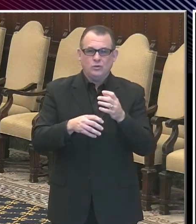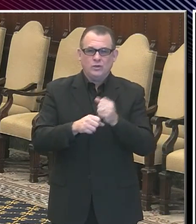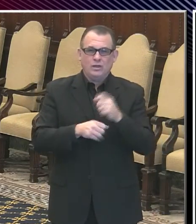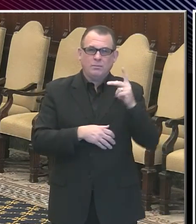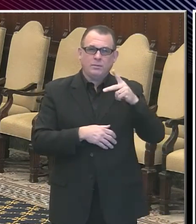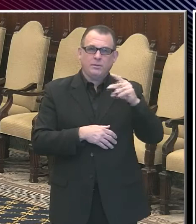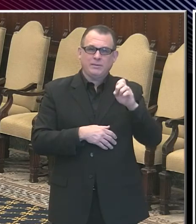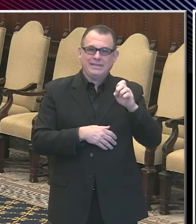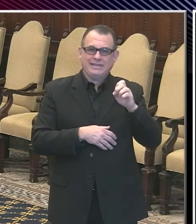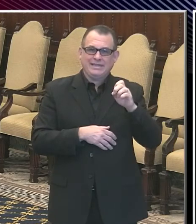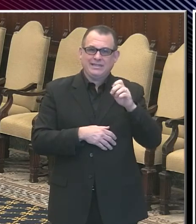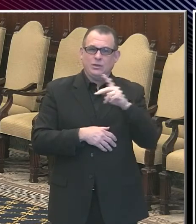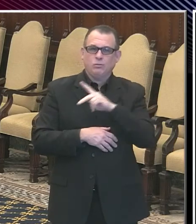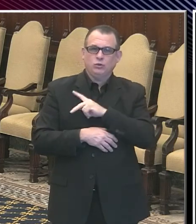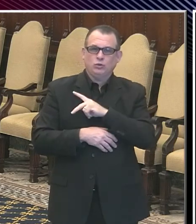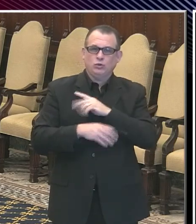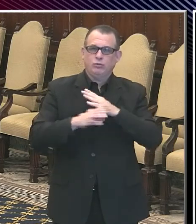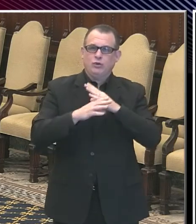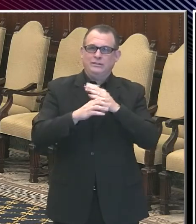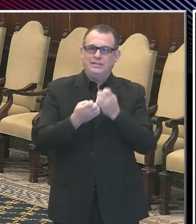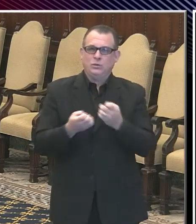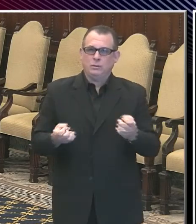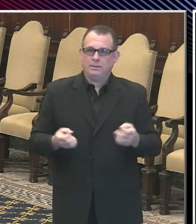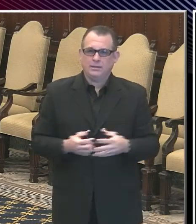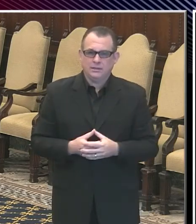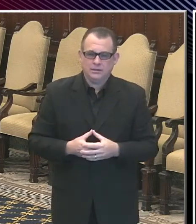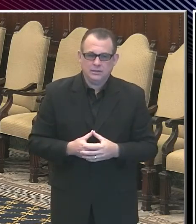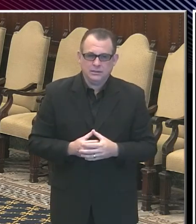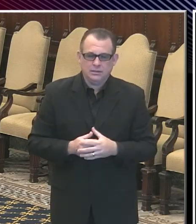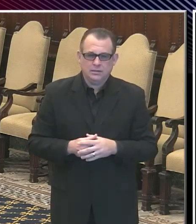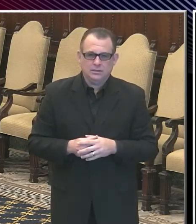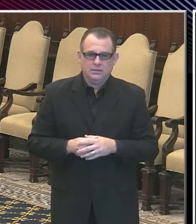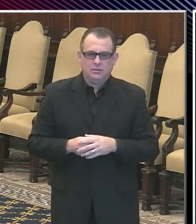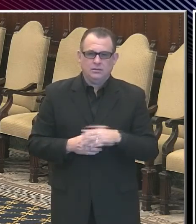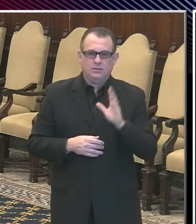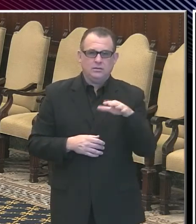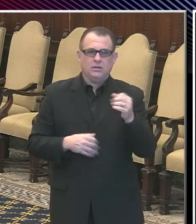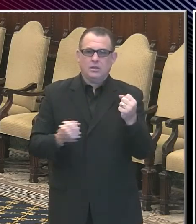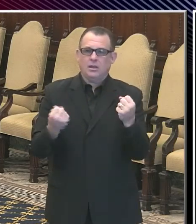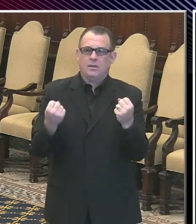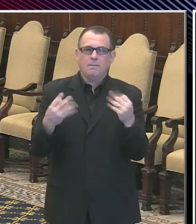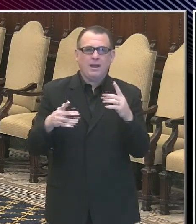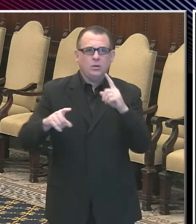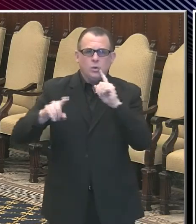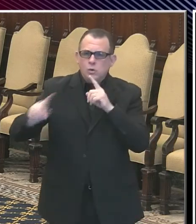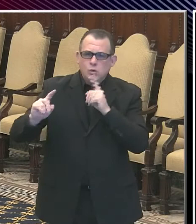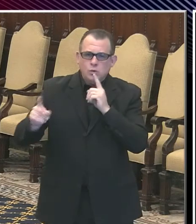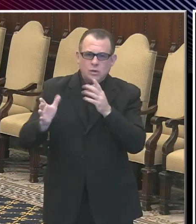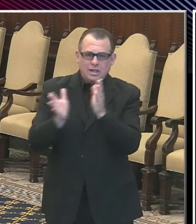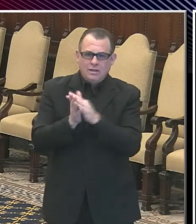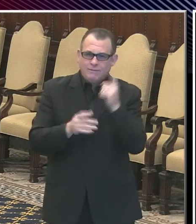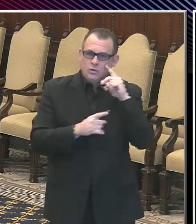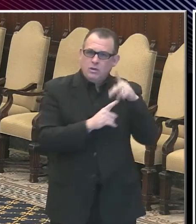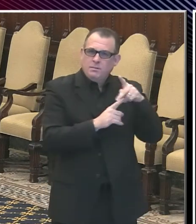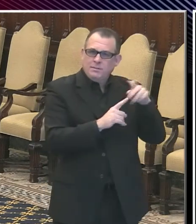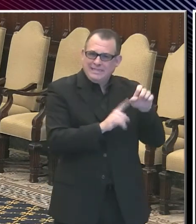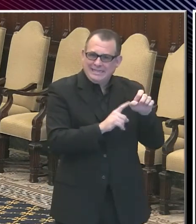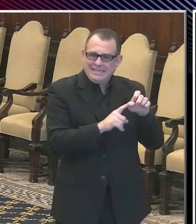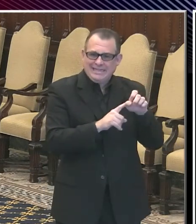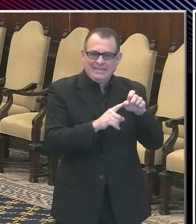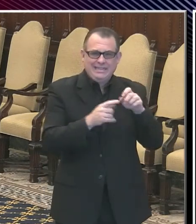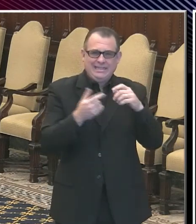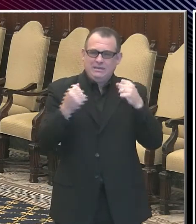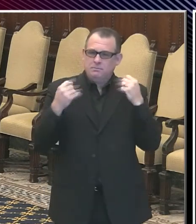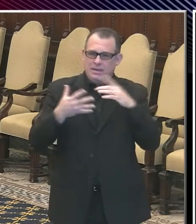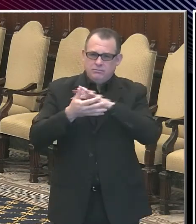supplies. I understand that, of the many orders placed for those types of things, a lot of